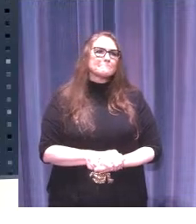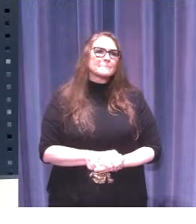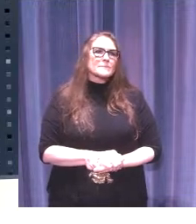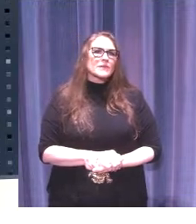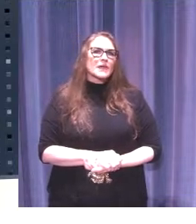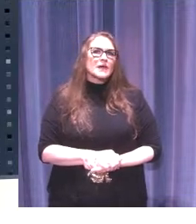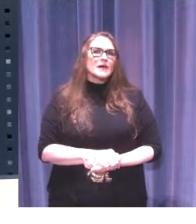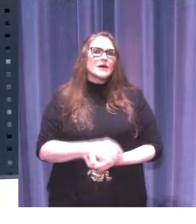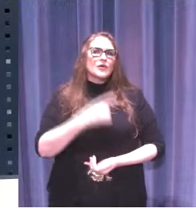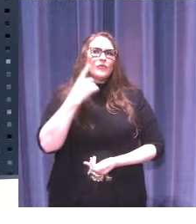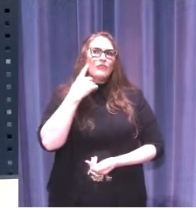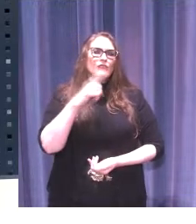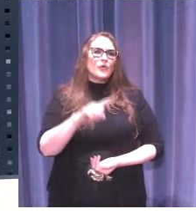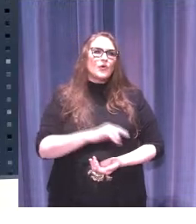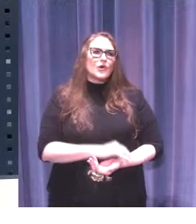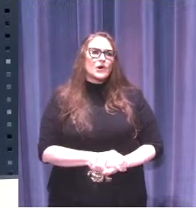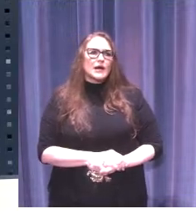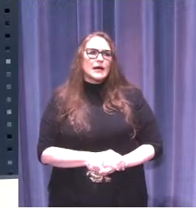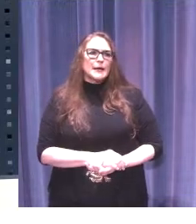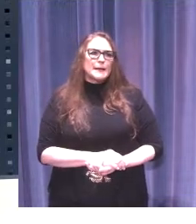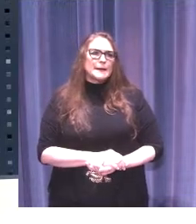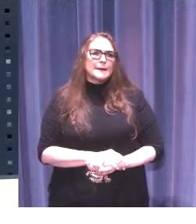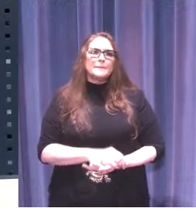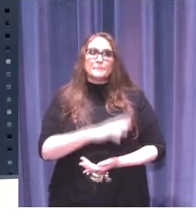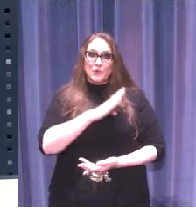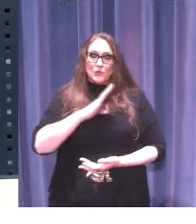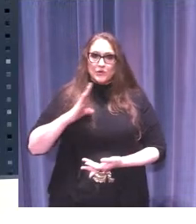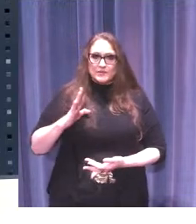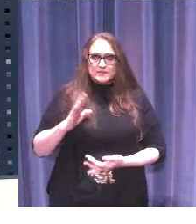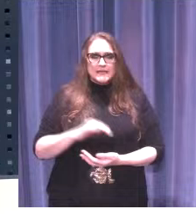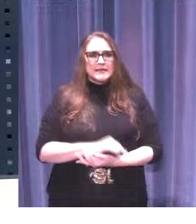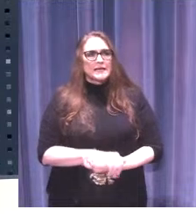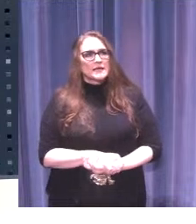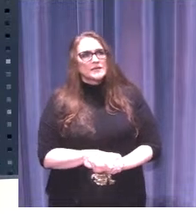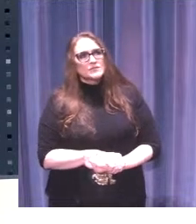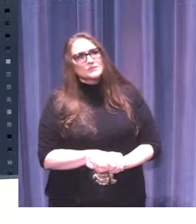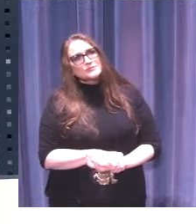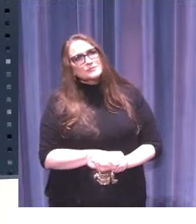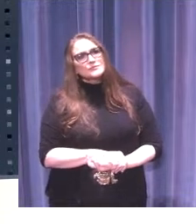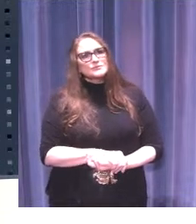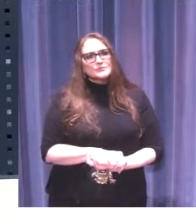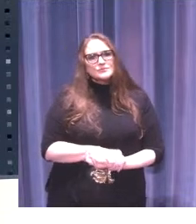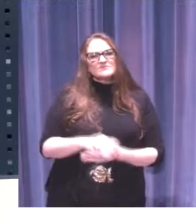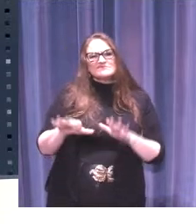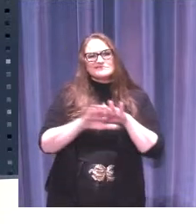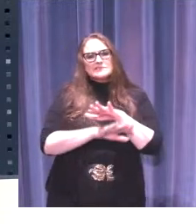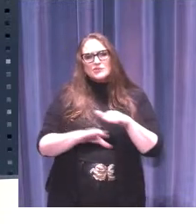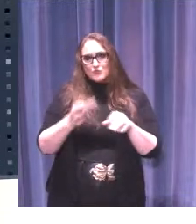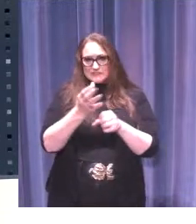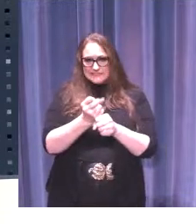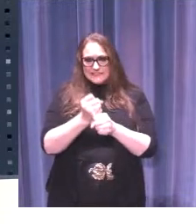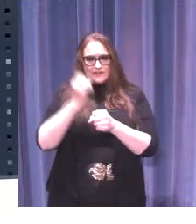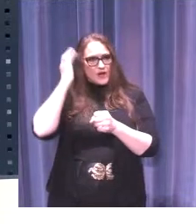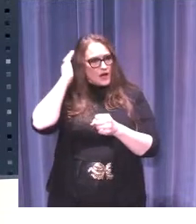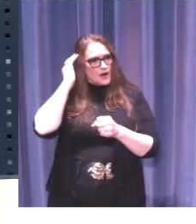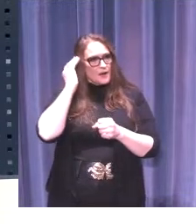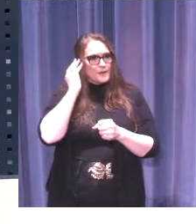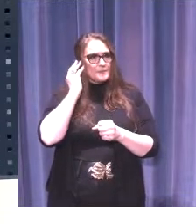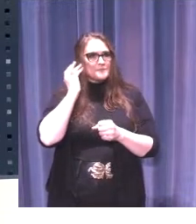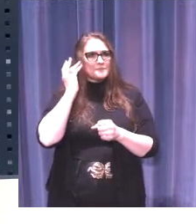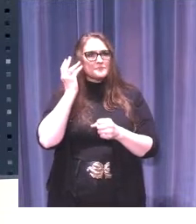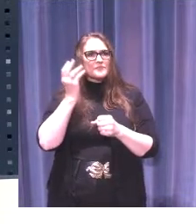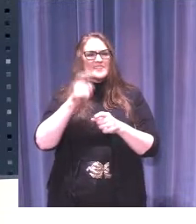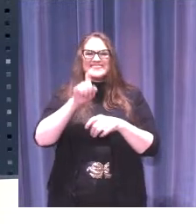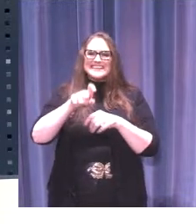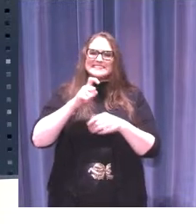for the board to essentially receive the